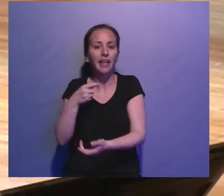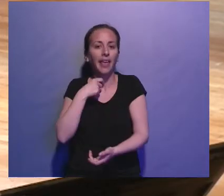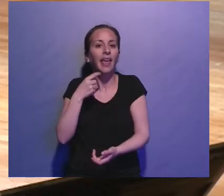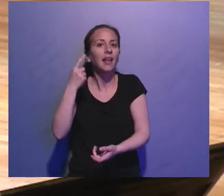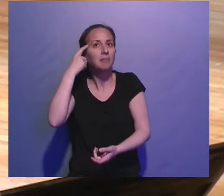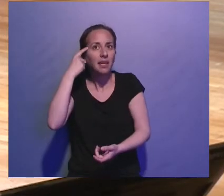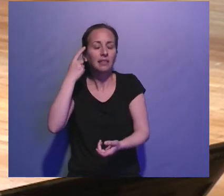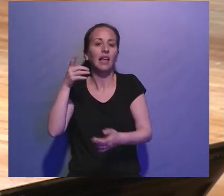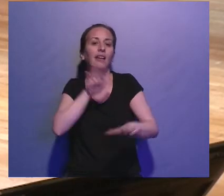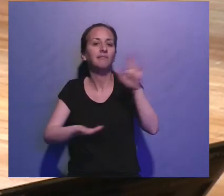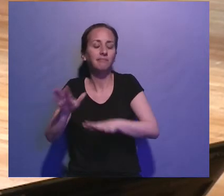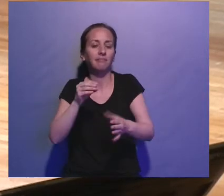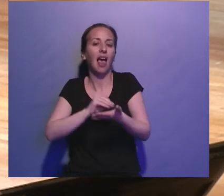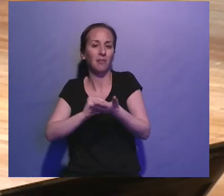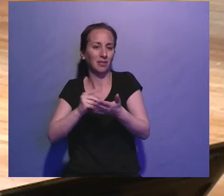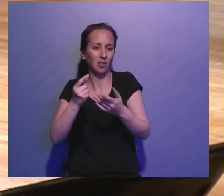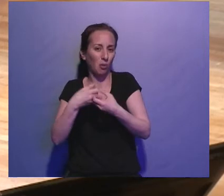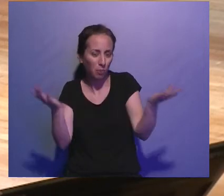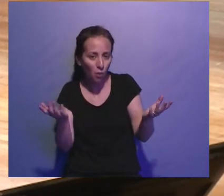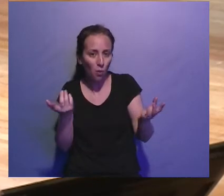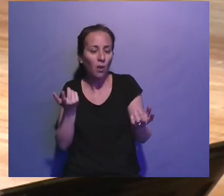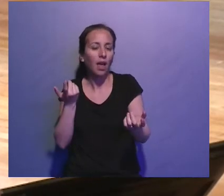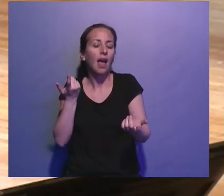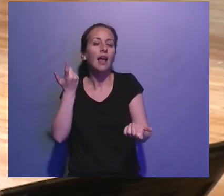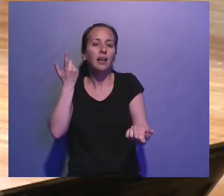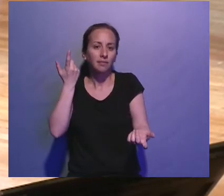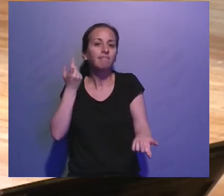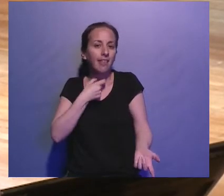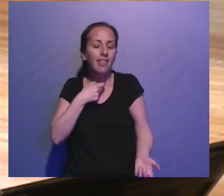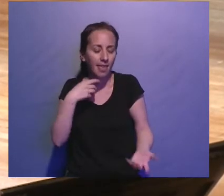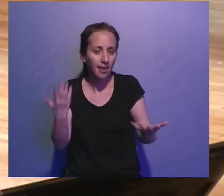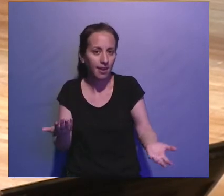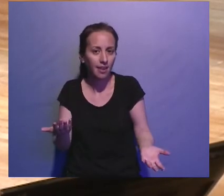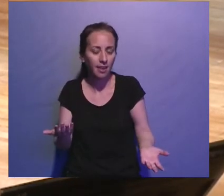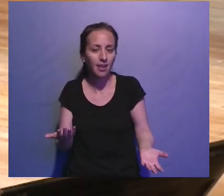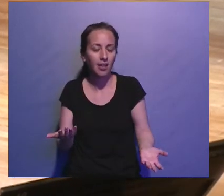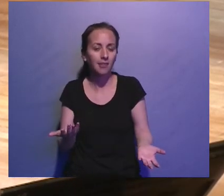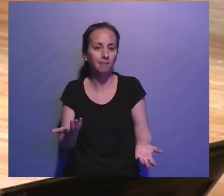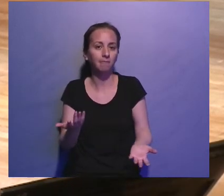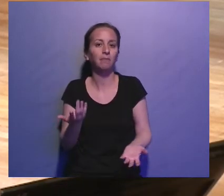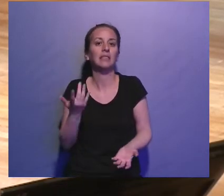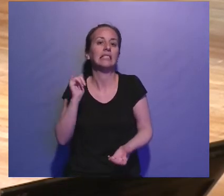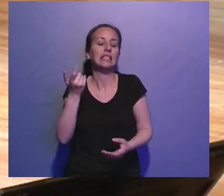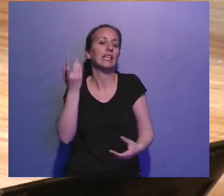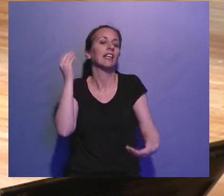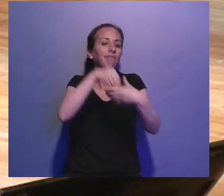other government agencies for the evaluation of public management.